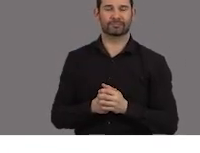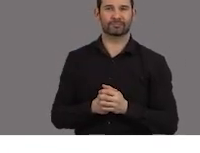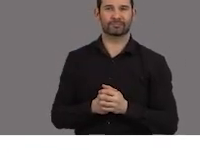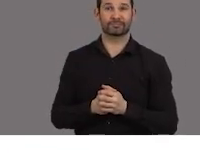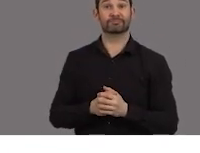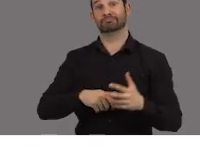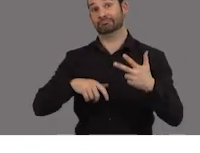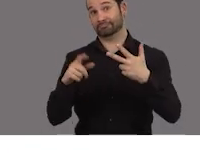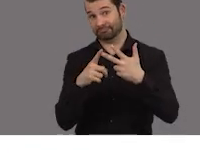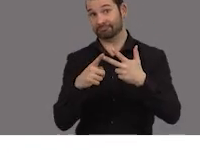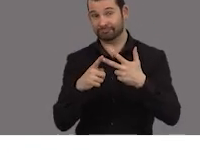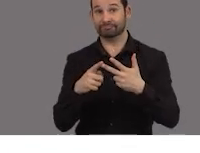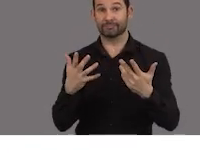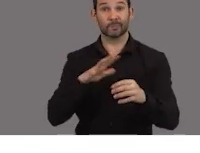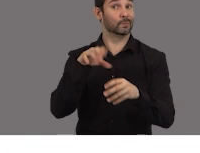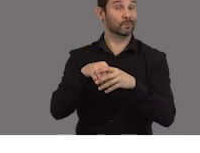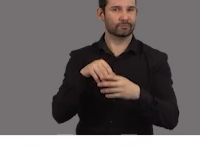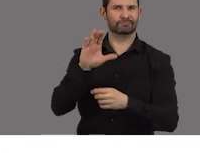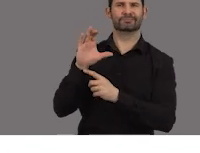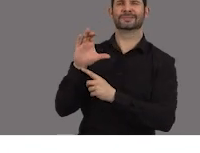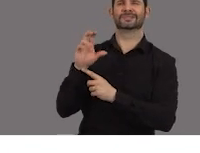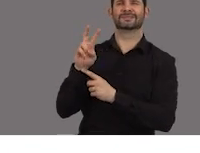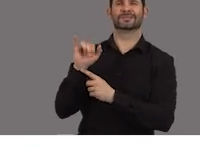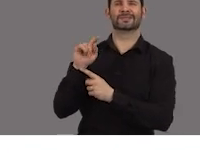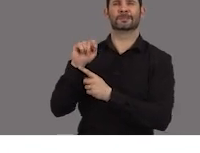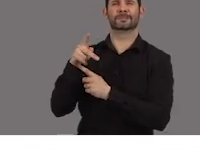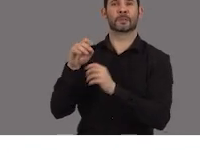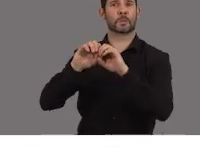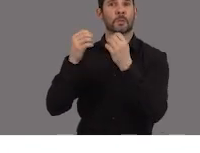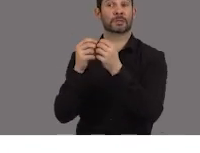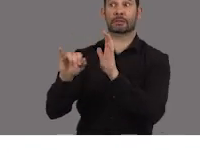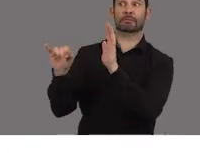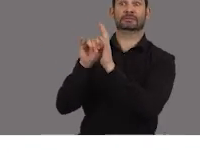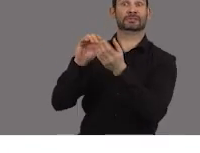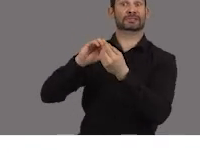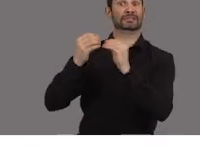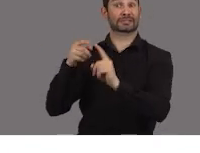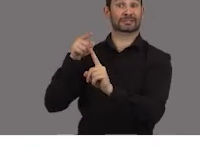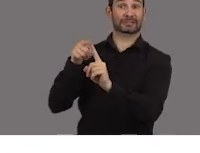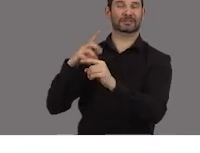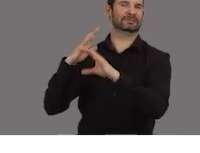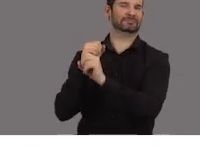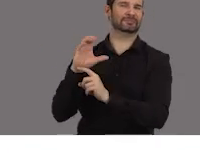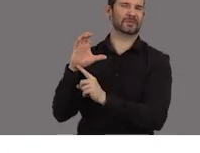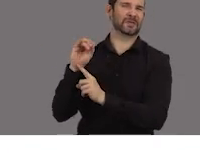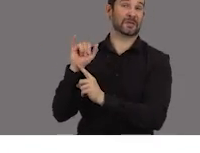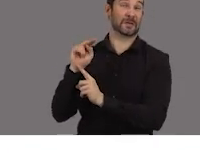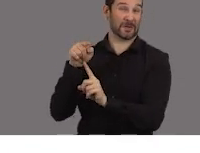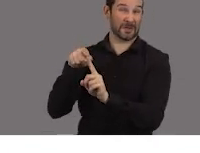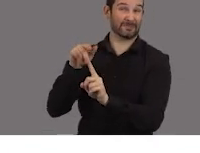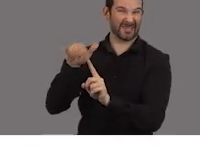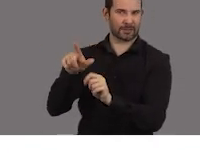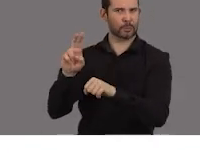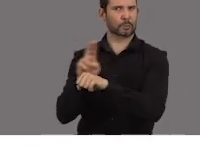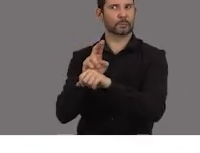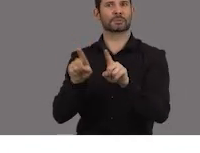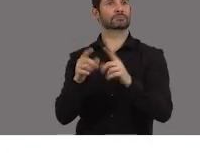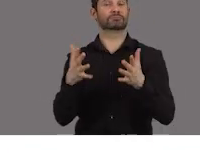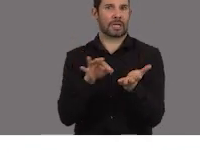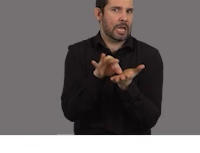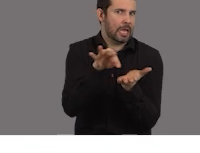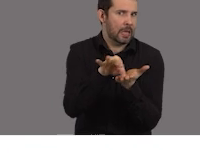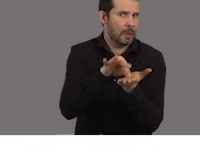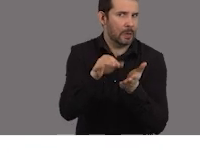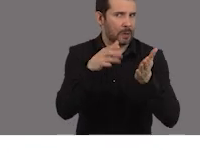And 3. Your CVITP organization identification number, or COIN, which is used